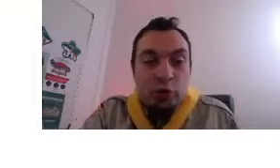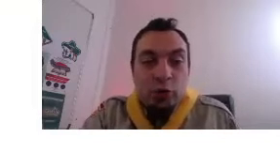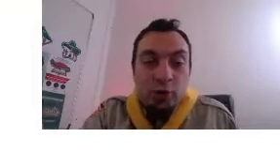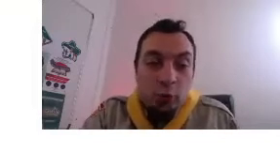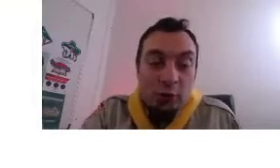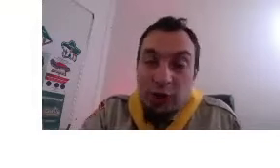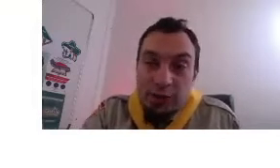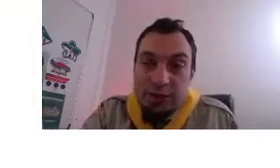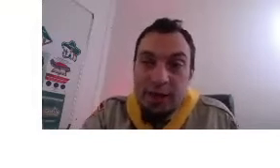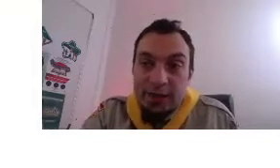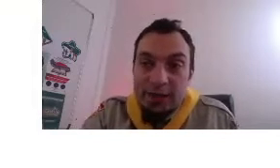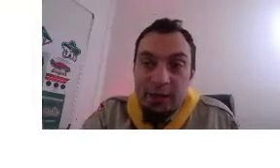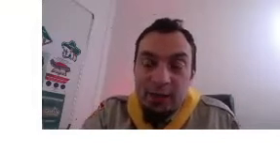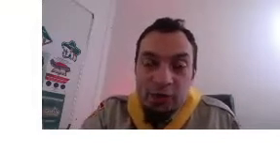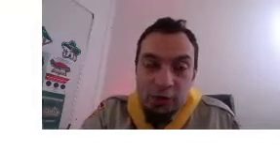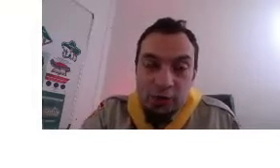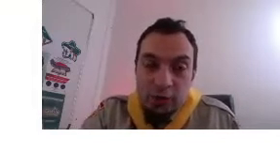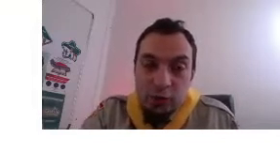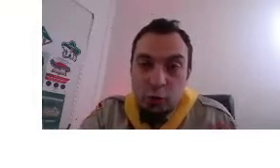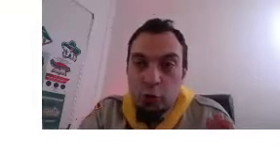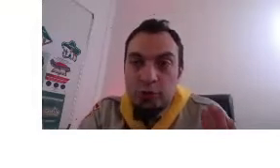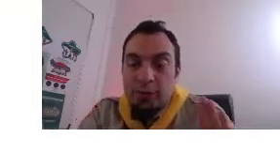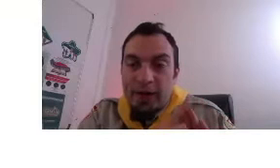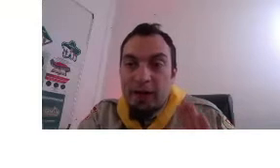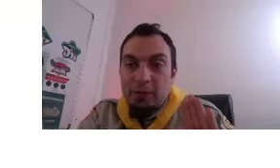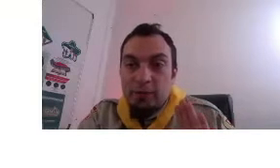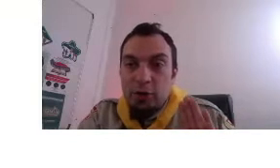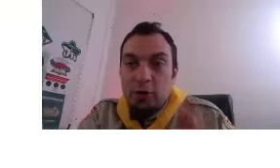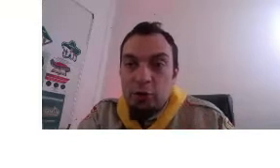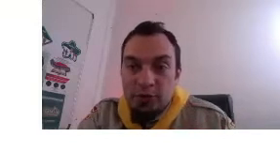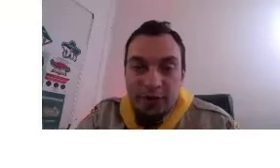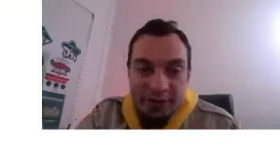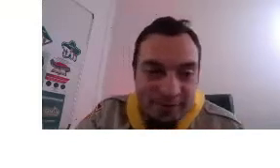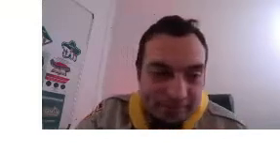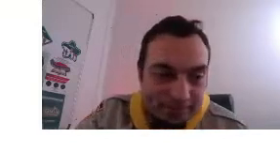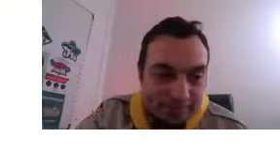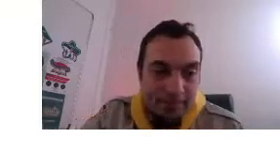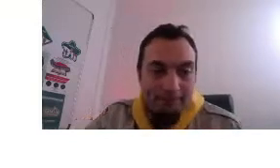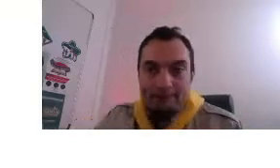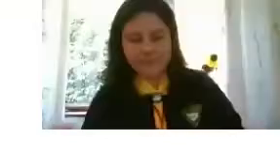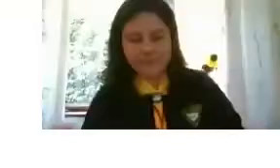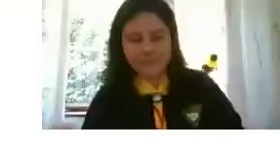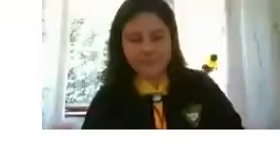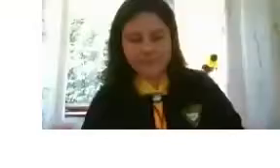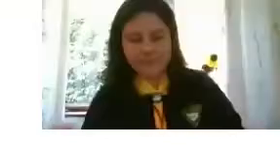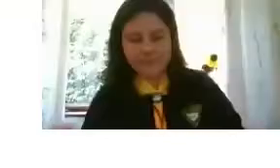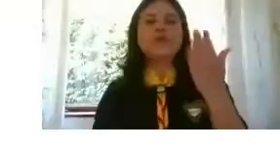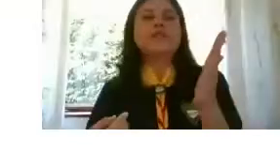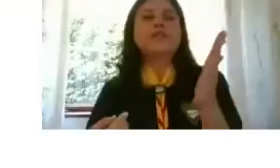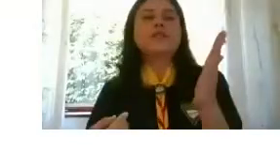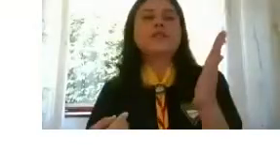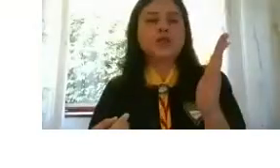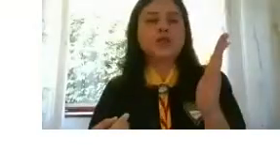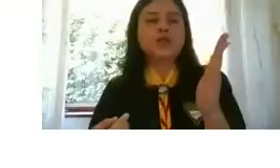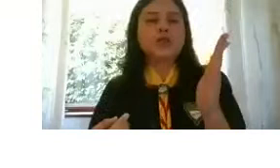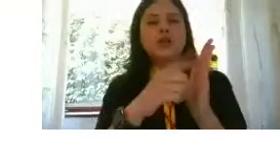to while we're signing. So to whom the palm should be faced? Yeah. Okay, the palm normally will be to